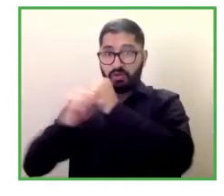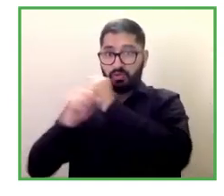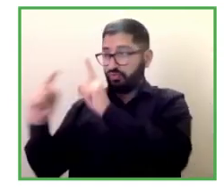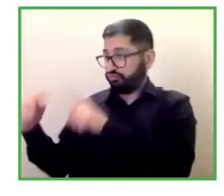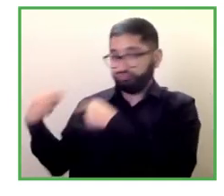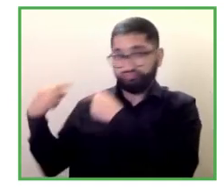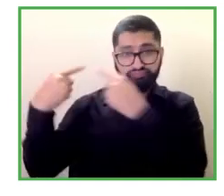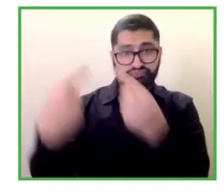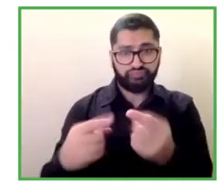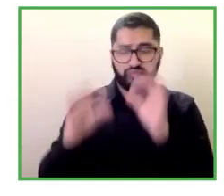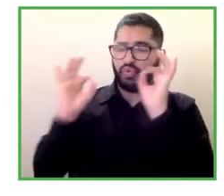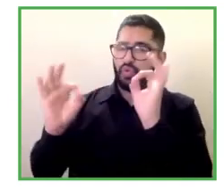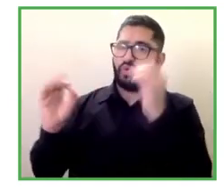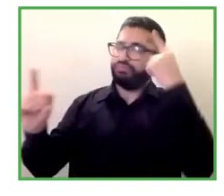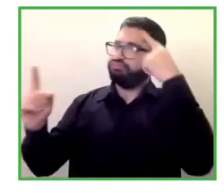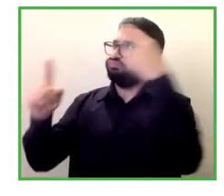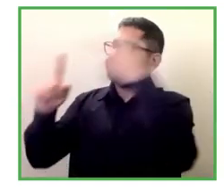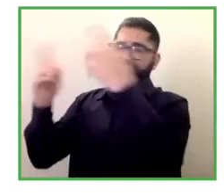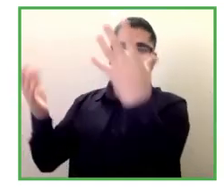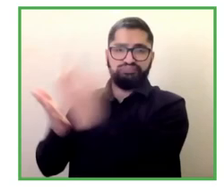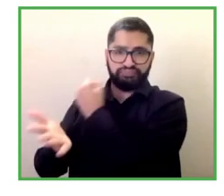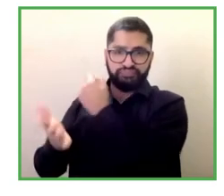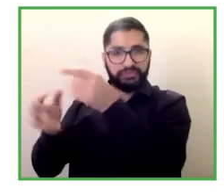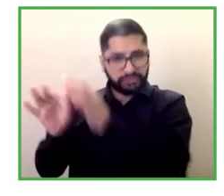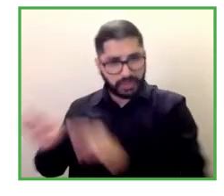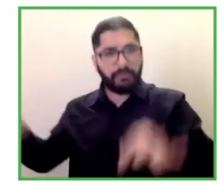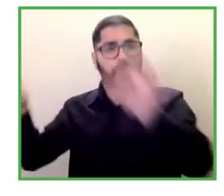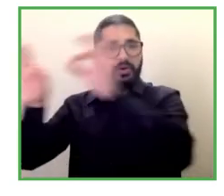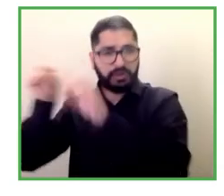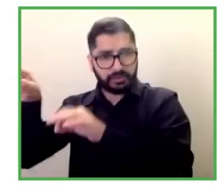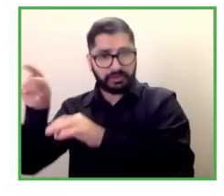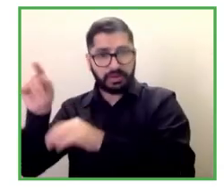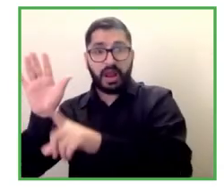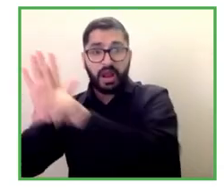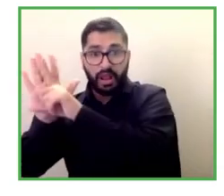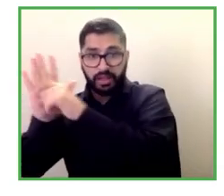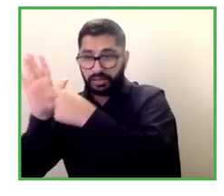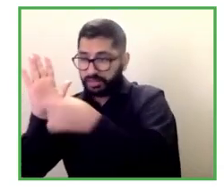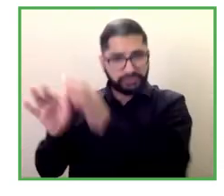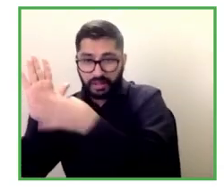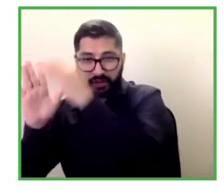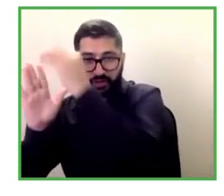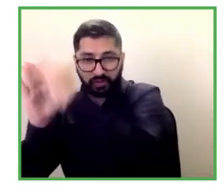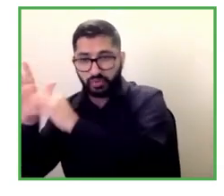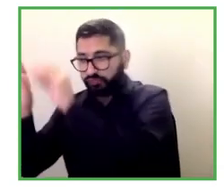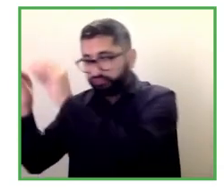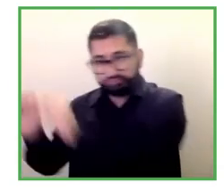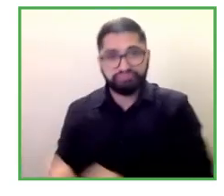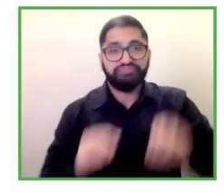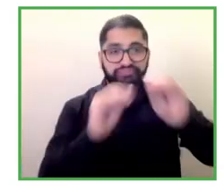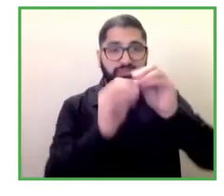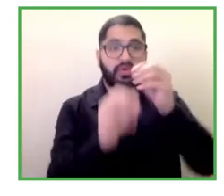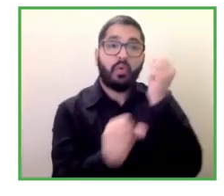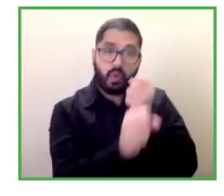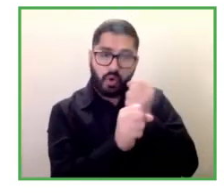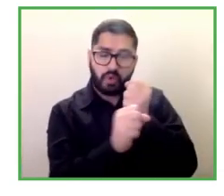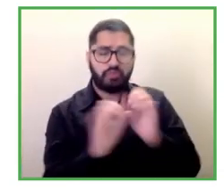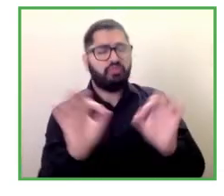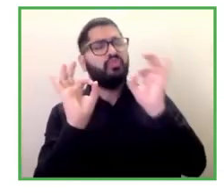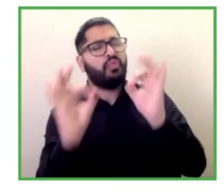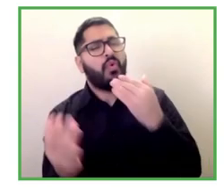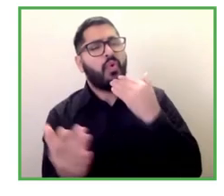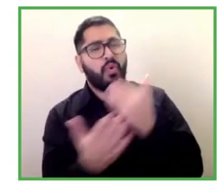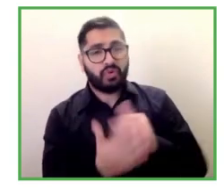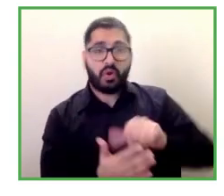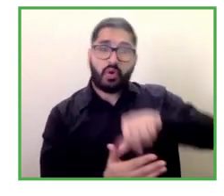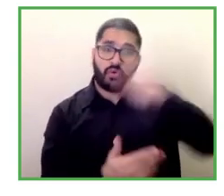for people with intellectual disabilities that came out of a penitentiary regime. And we had